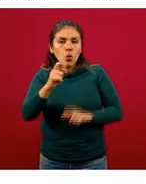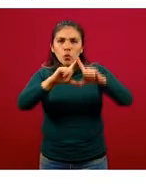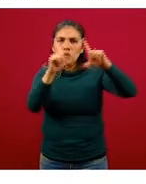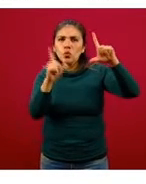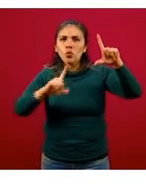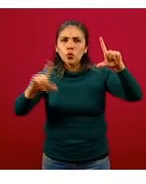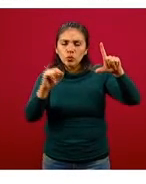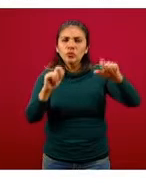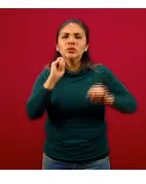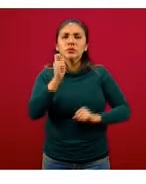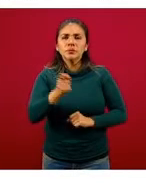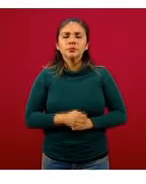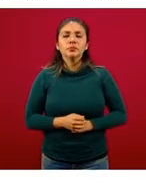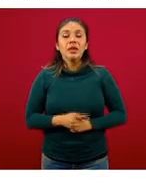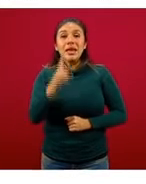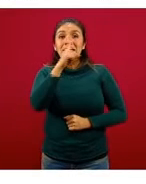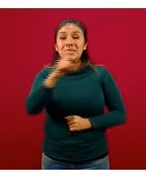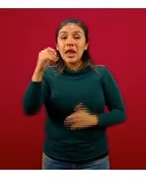Here we have the